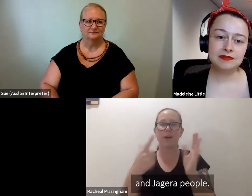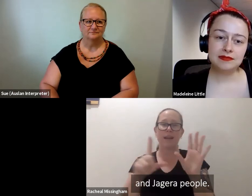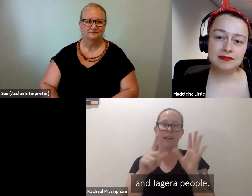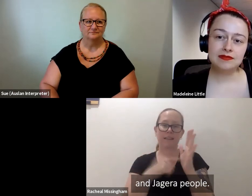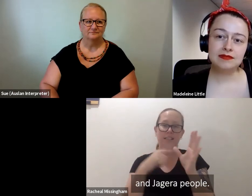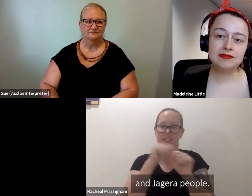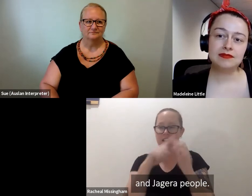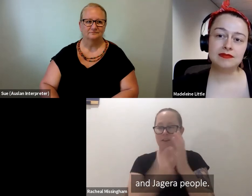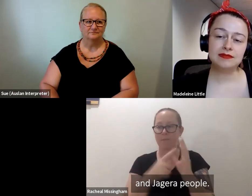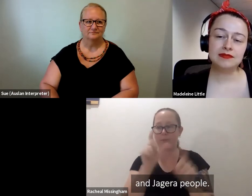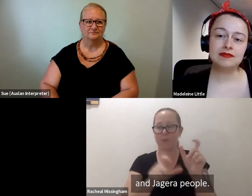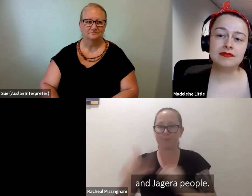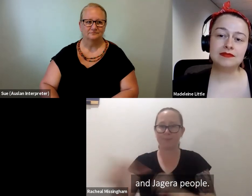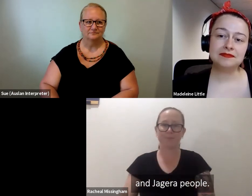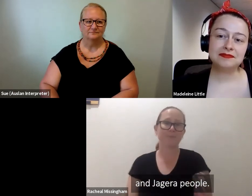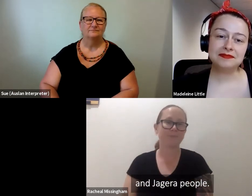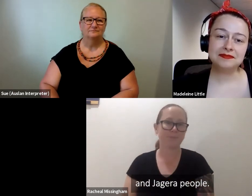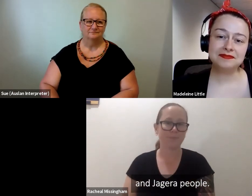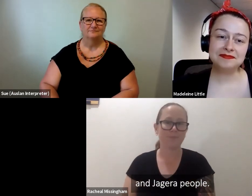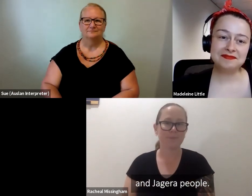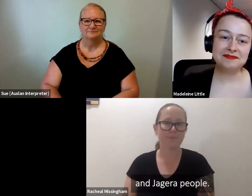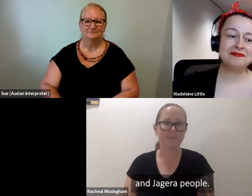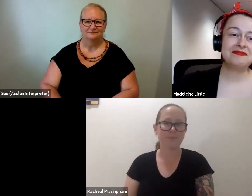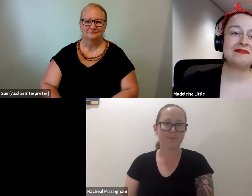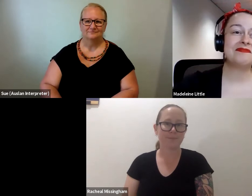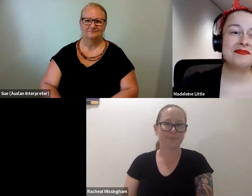Turrbal and Jagawa people.